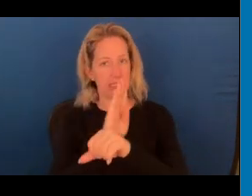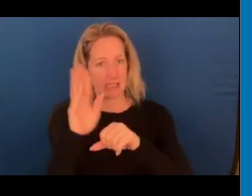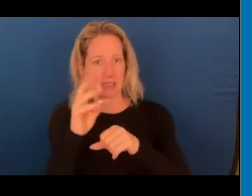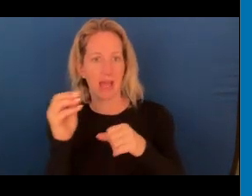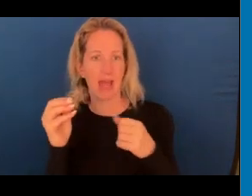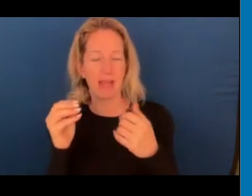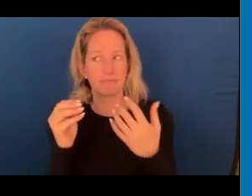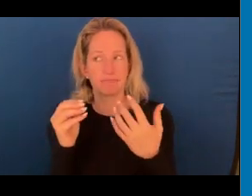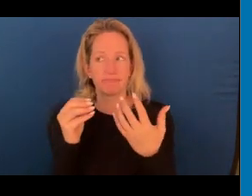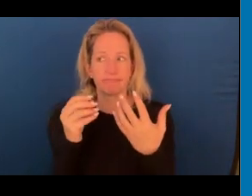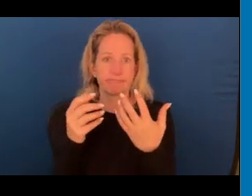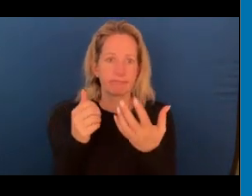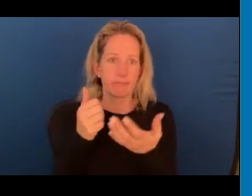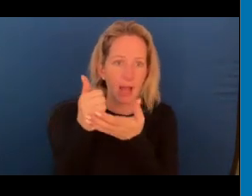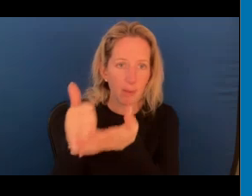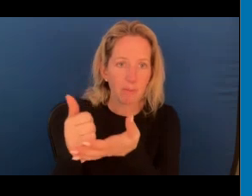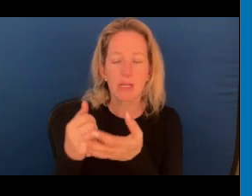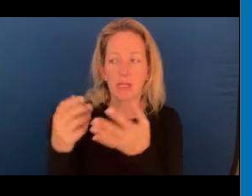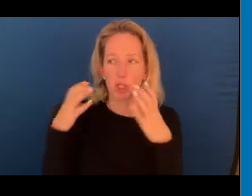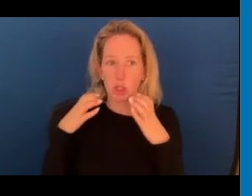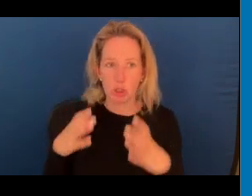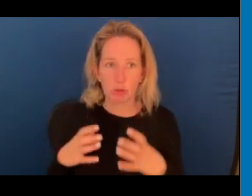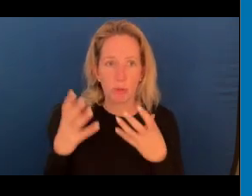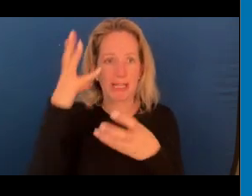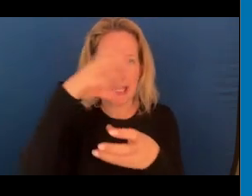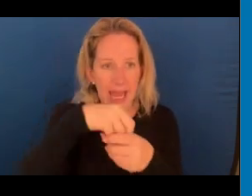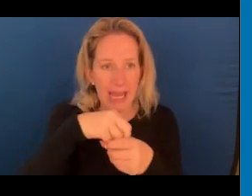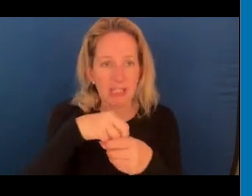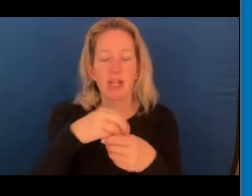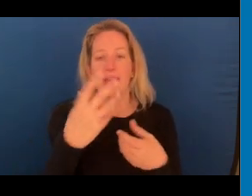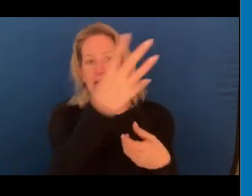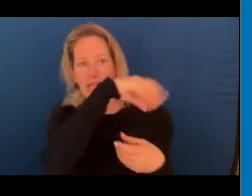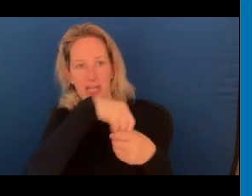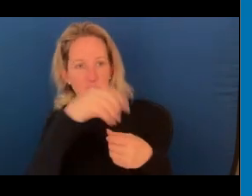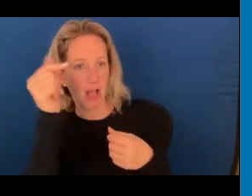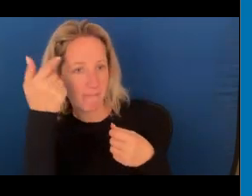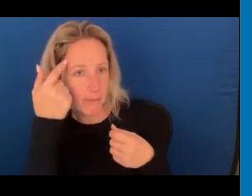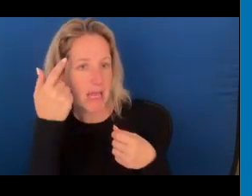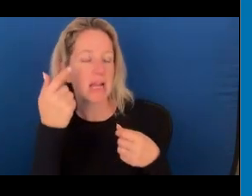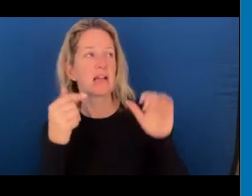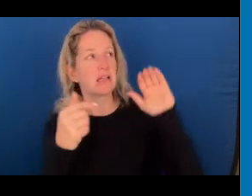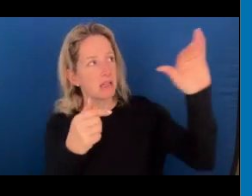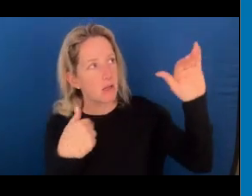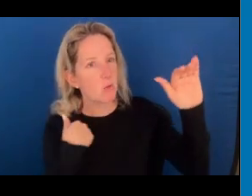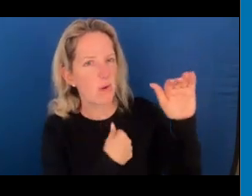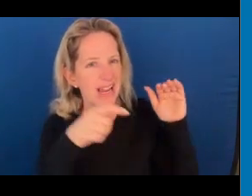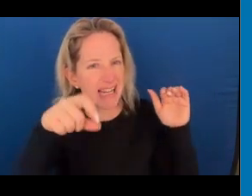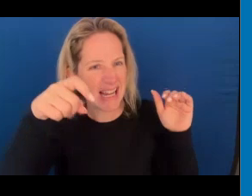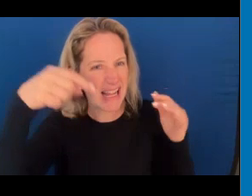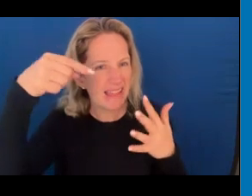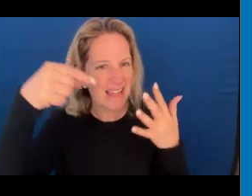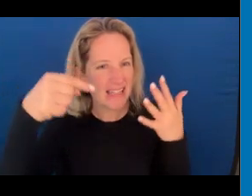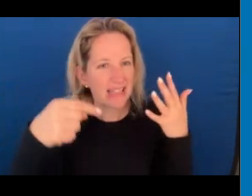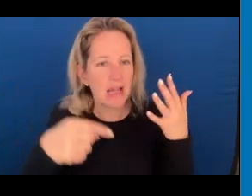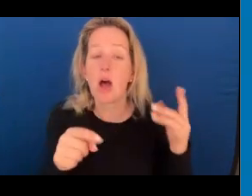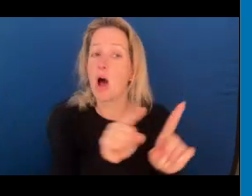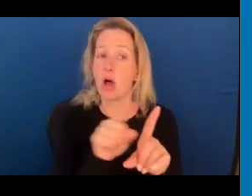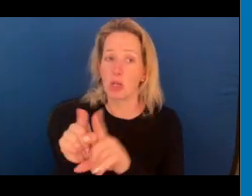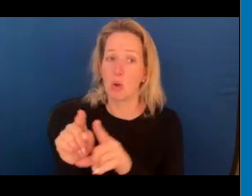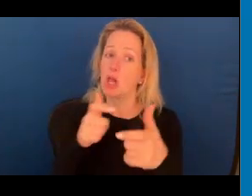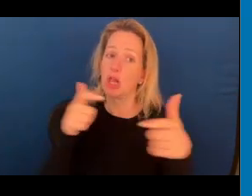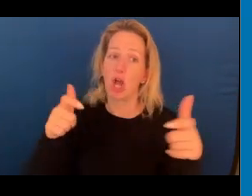which in turn consumer engages municipality, engages government and say, hey, we need this. We also have a large Air Force